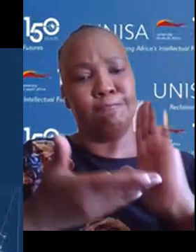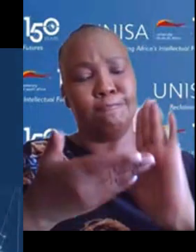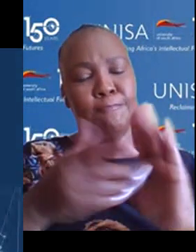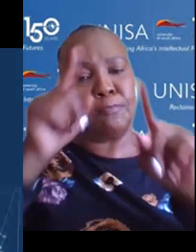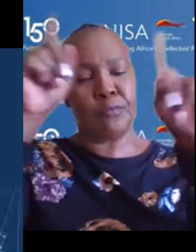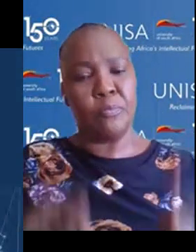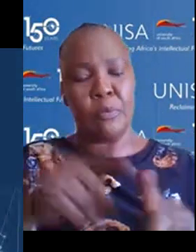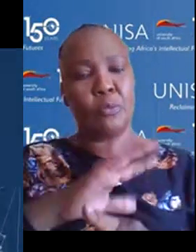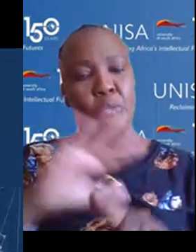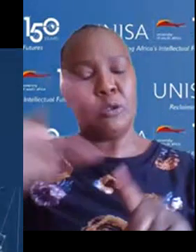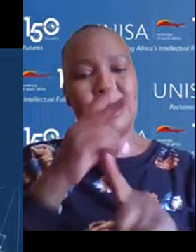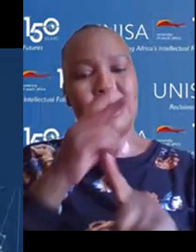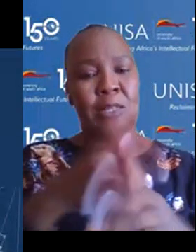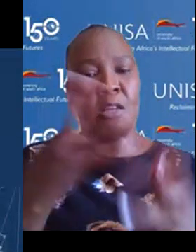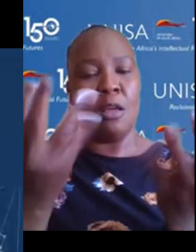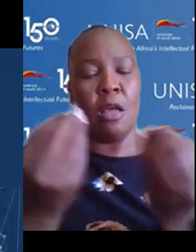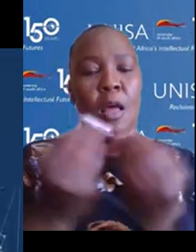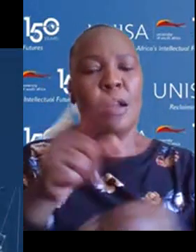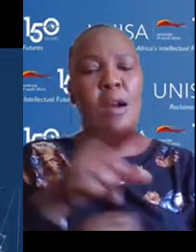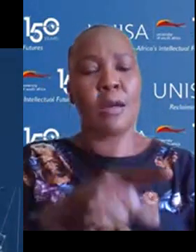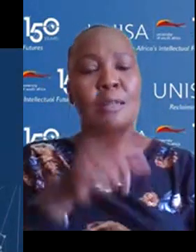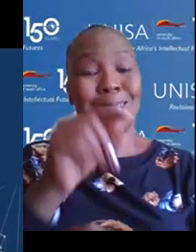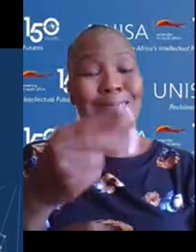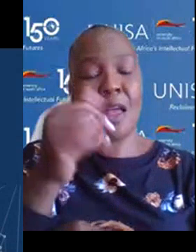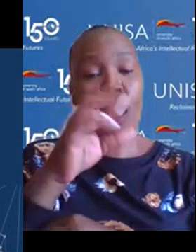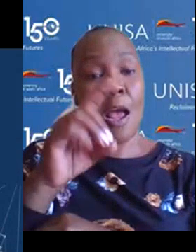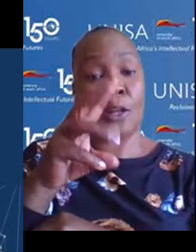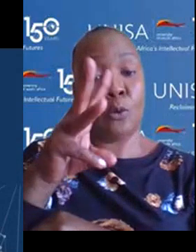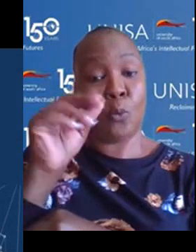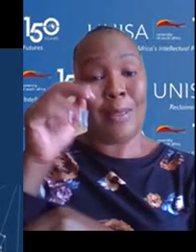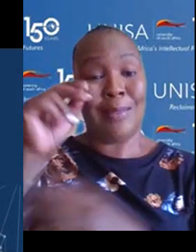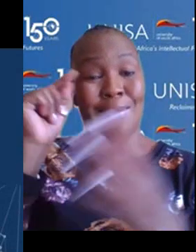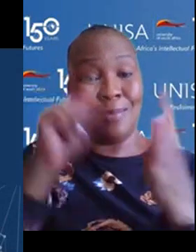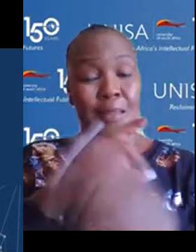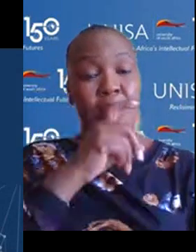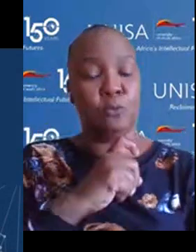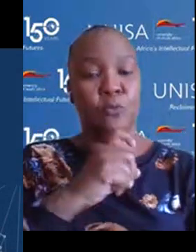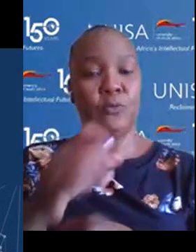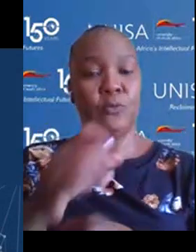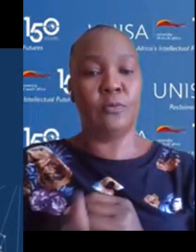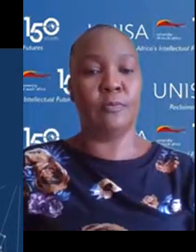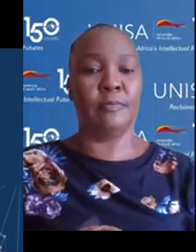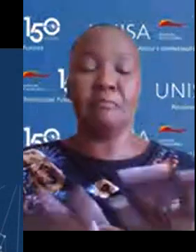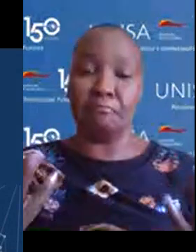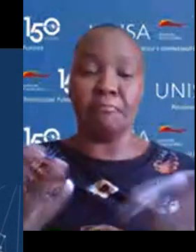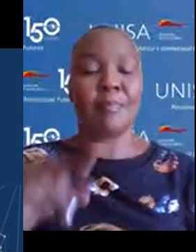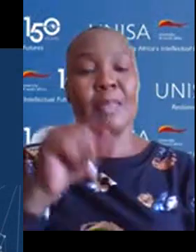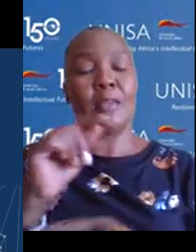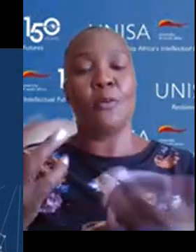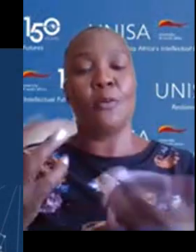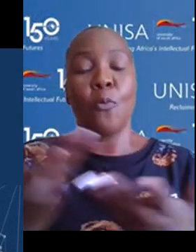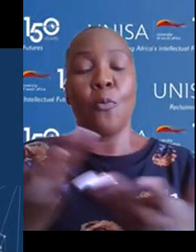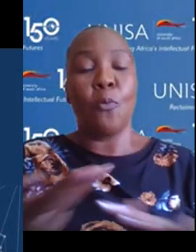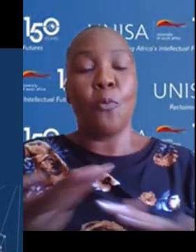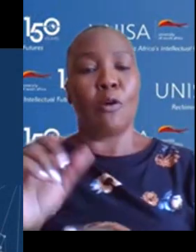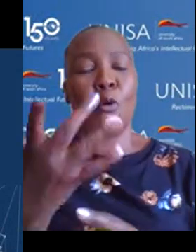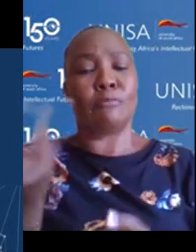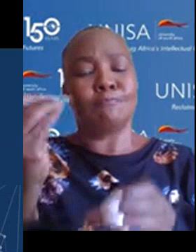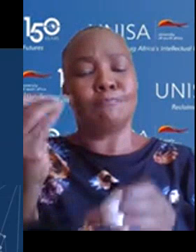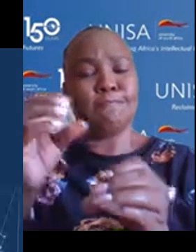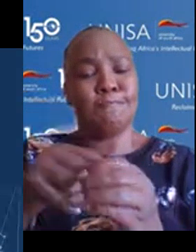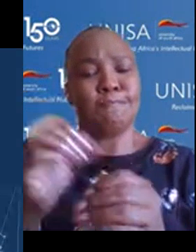look at your device right now, that is really your hardware that you can use. So this is where all the storing and the